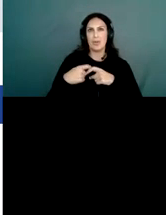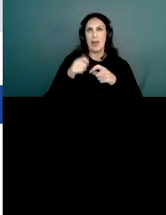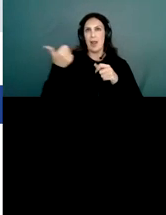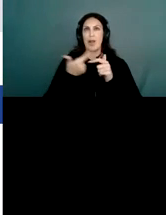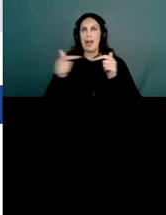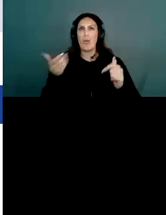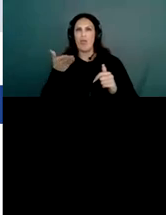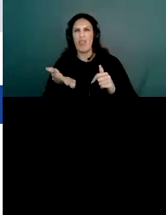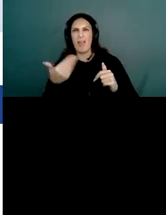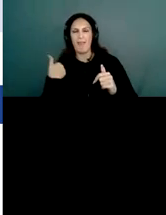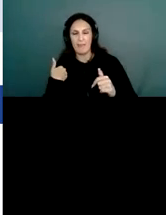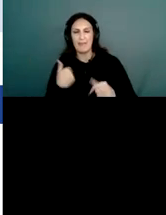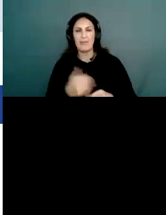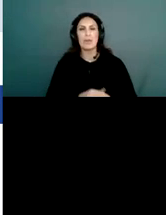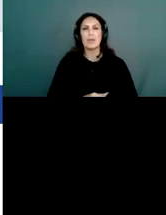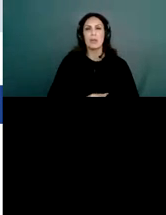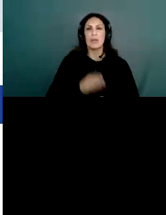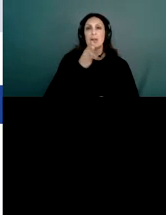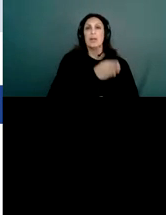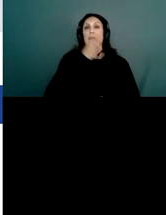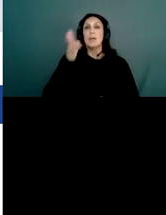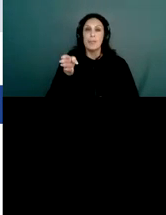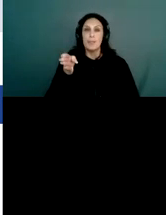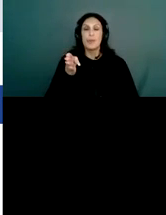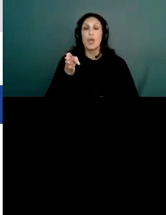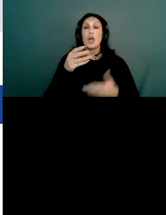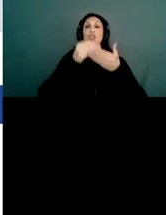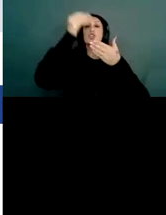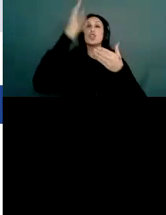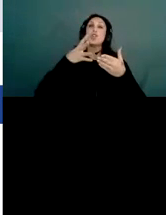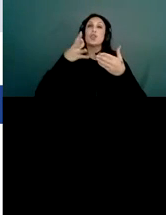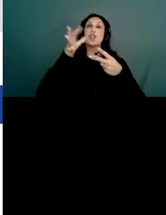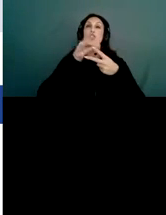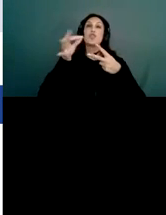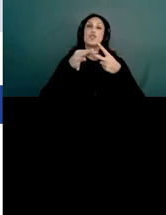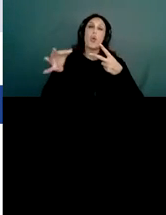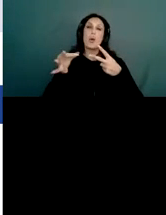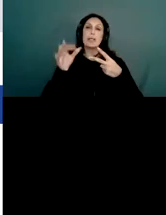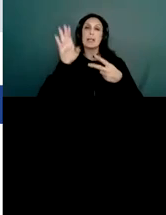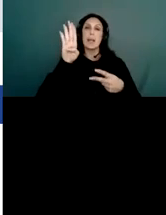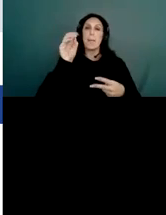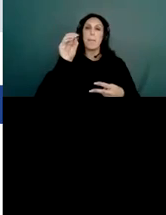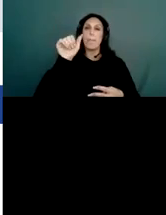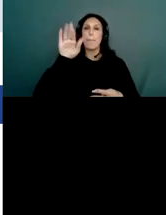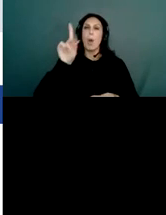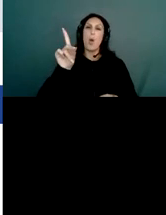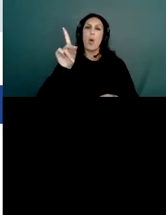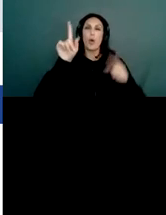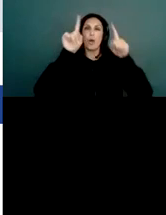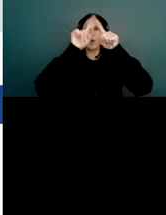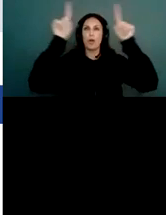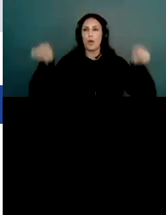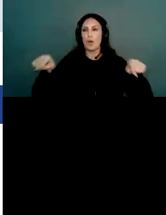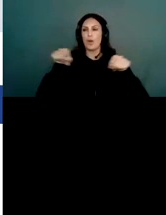The next one here are these student choice boards. This is kind of like a tic-tac-toe type